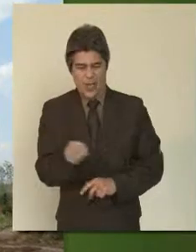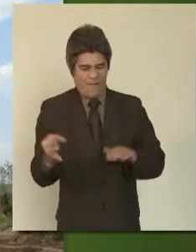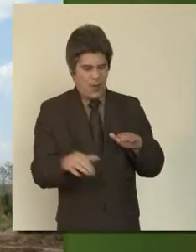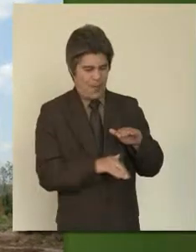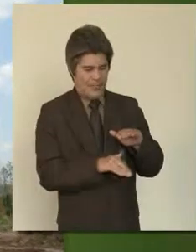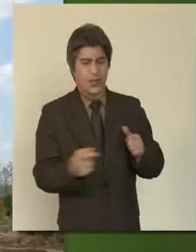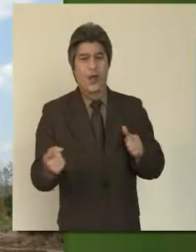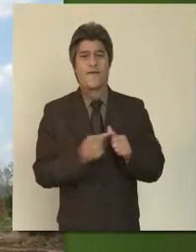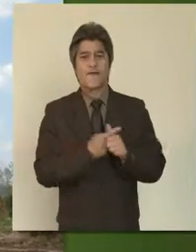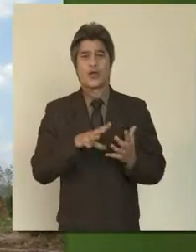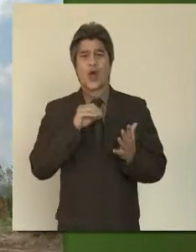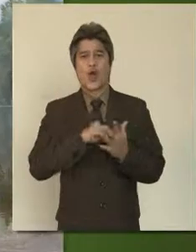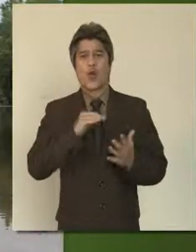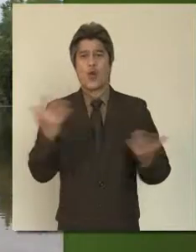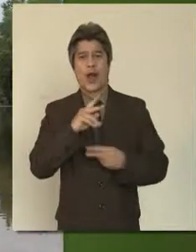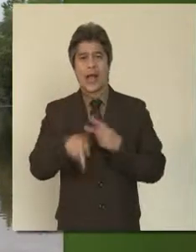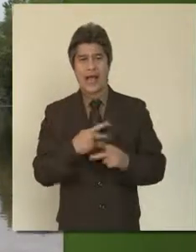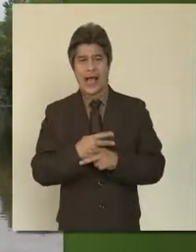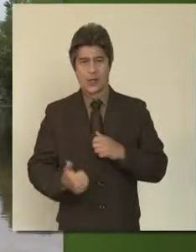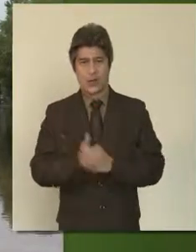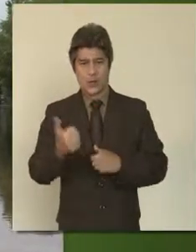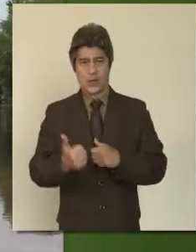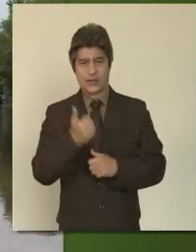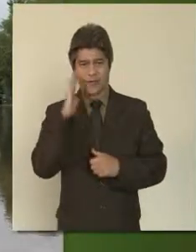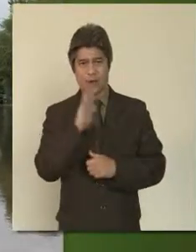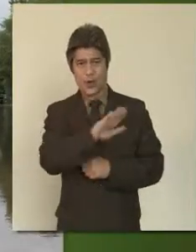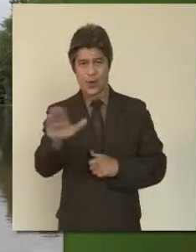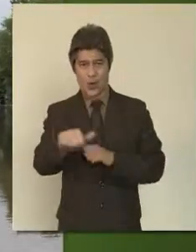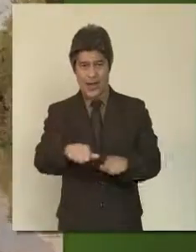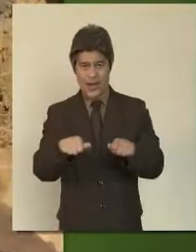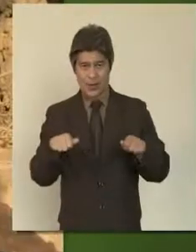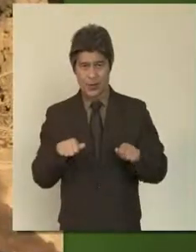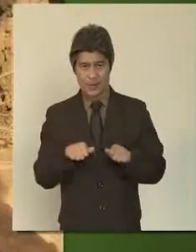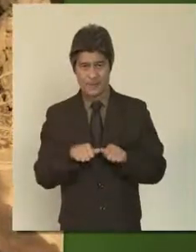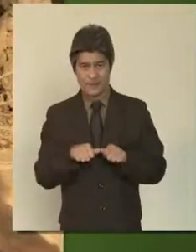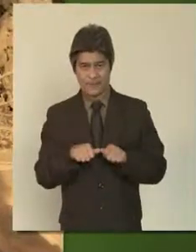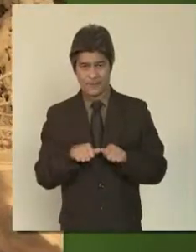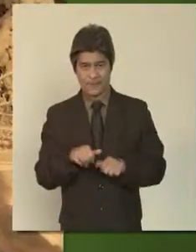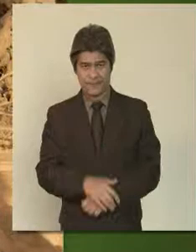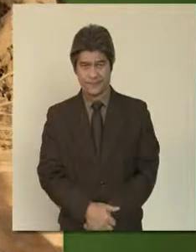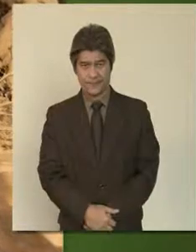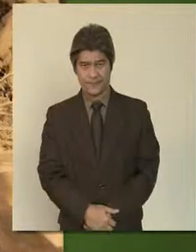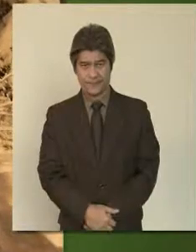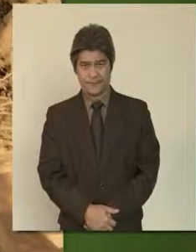basics. First, learn about the types of risks that could affect your area.